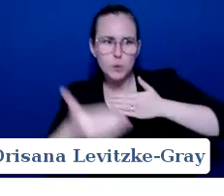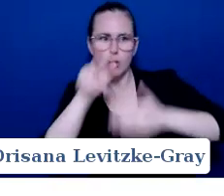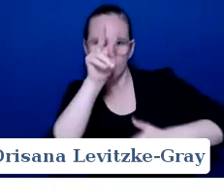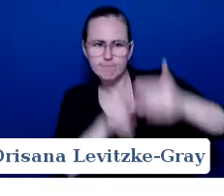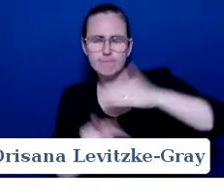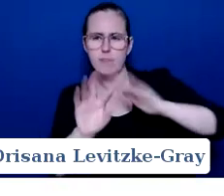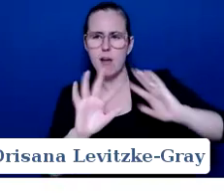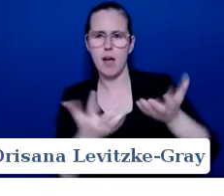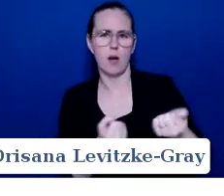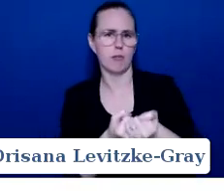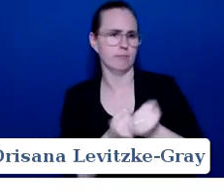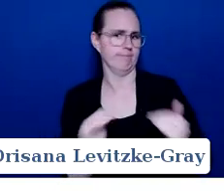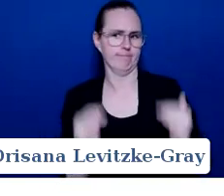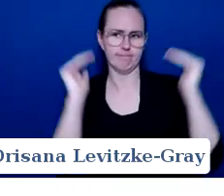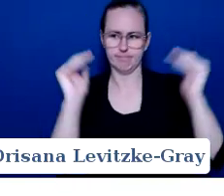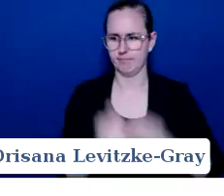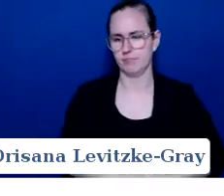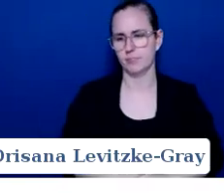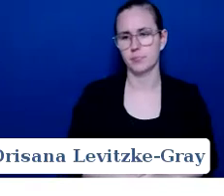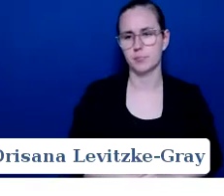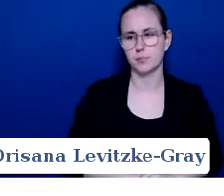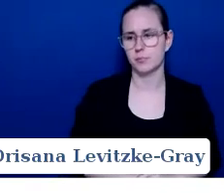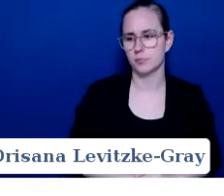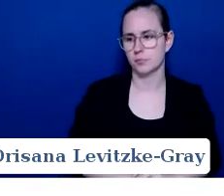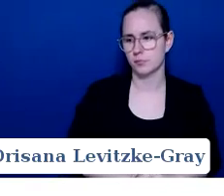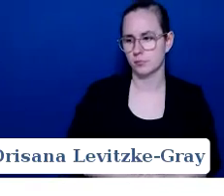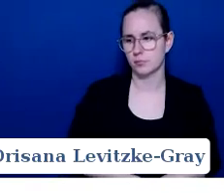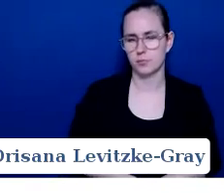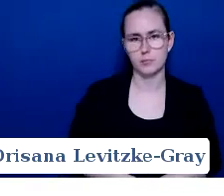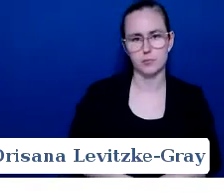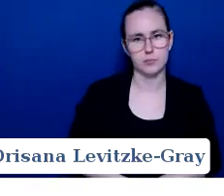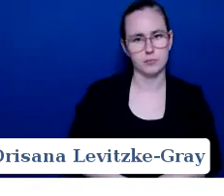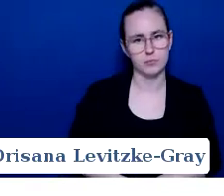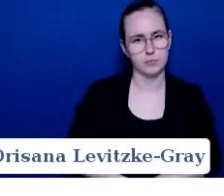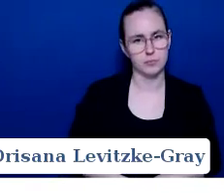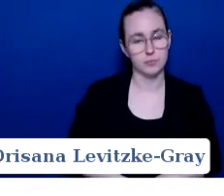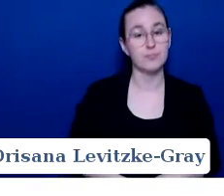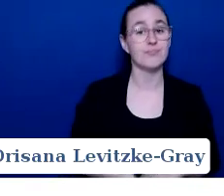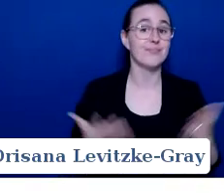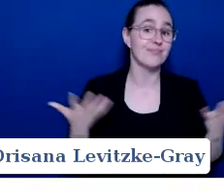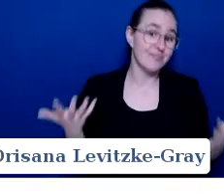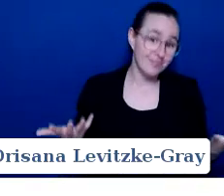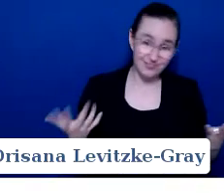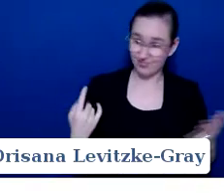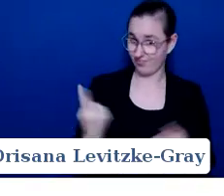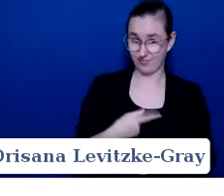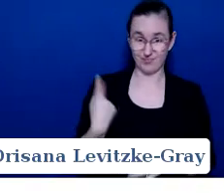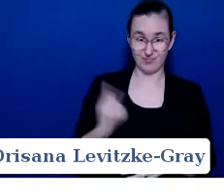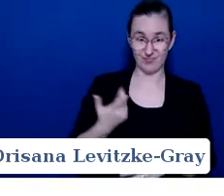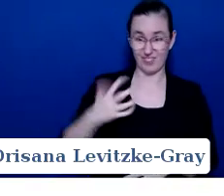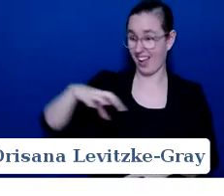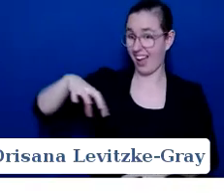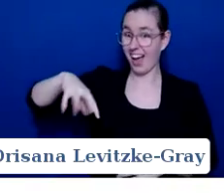we are always confused when we're using the different figures. Even inside of the same country, we have different figures assessing the number of persons